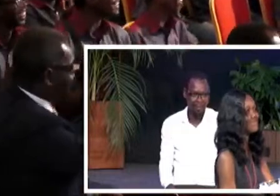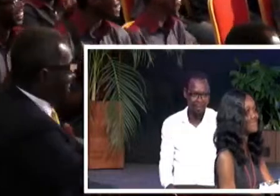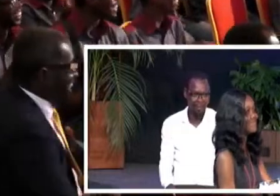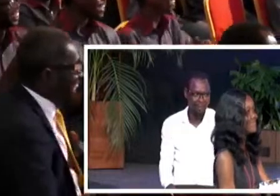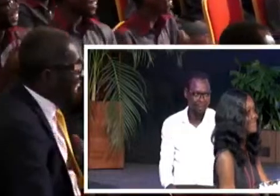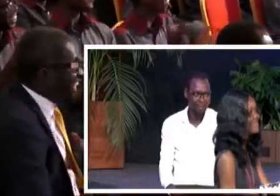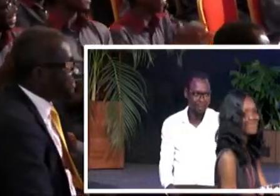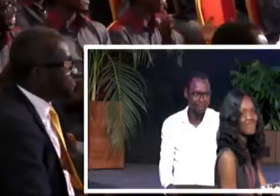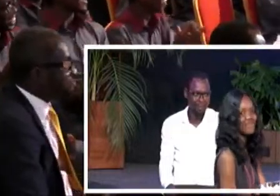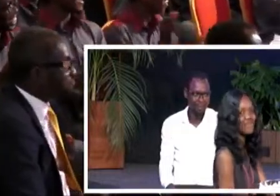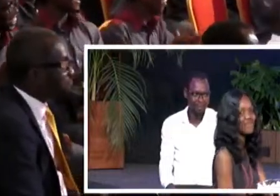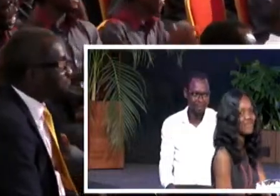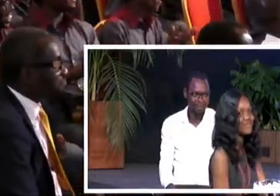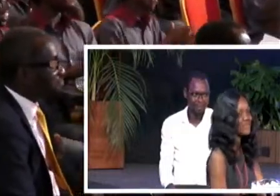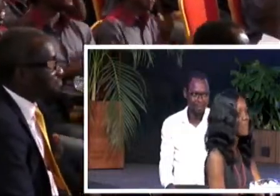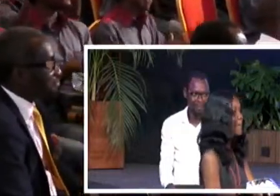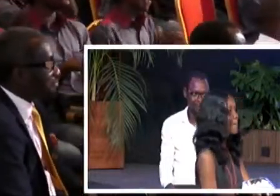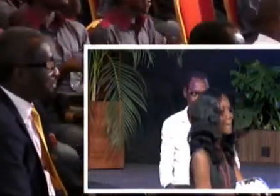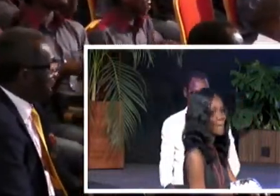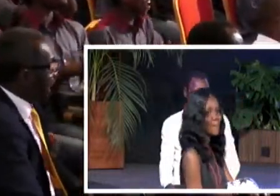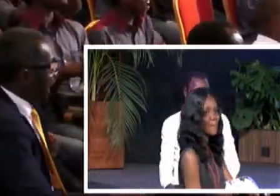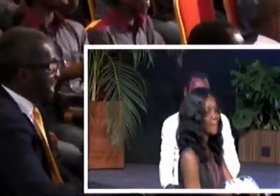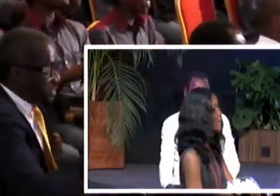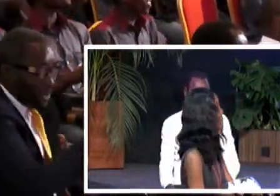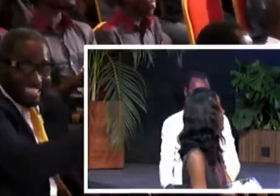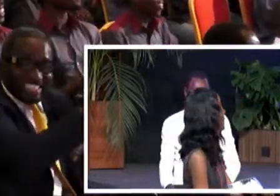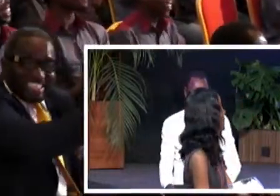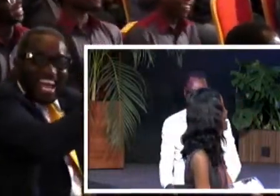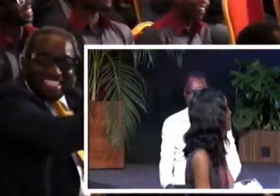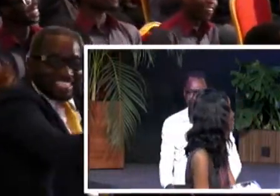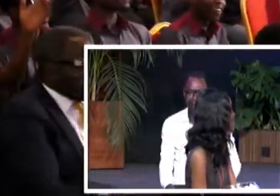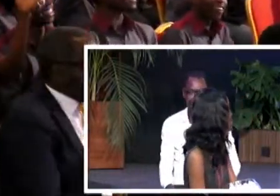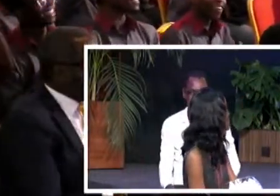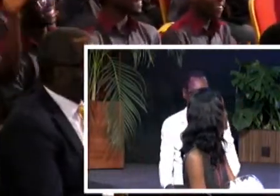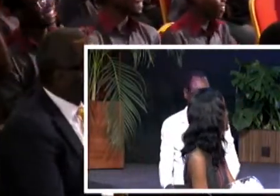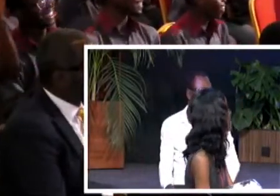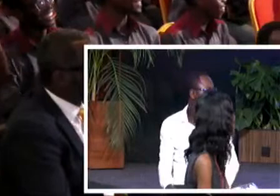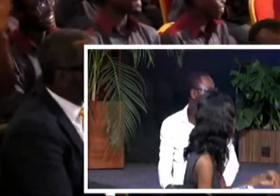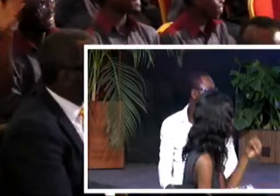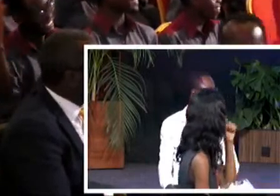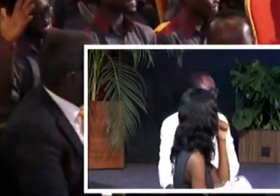Benedict Mensah, my goodness, just like that, can you imagine?